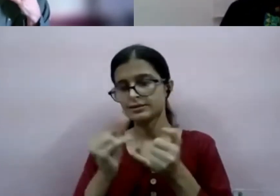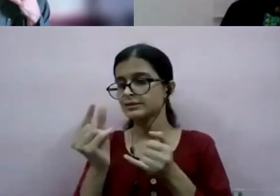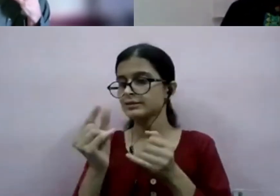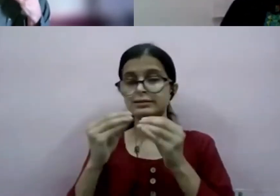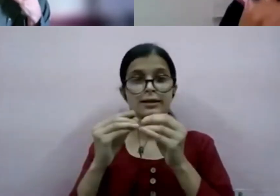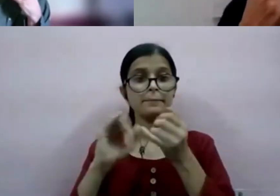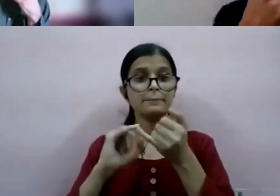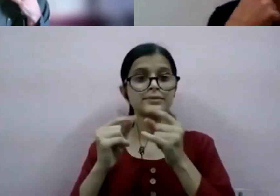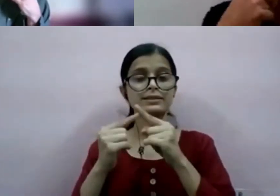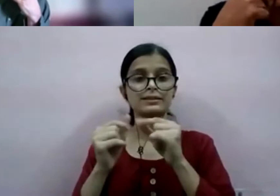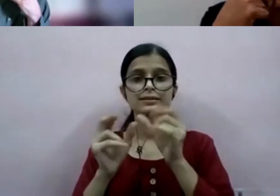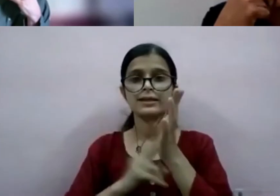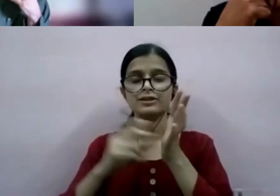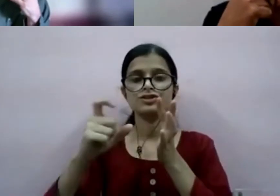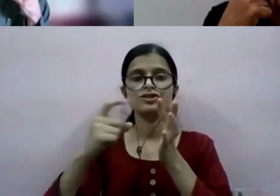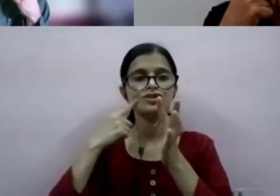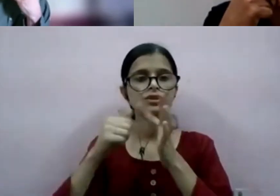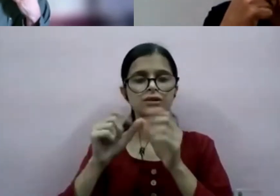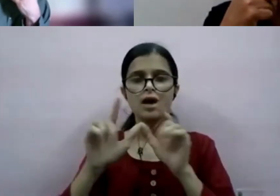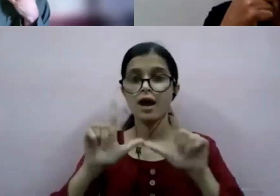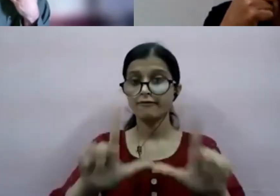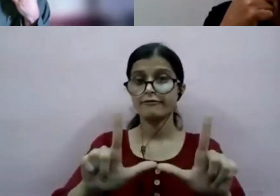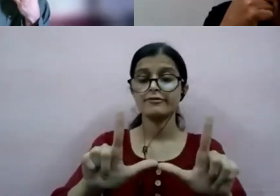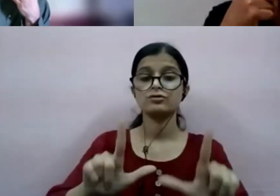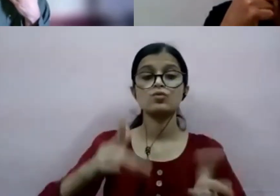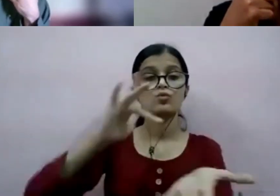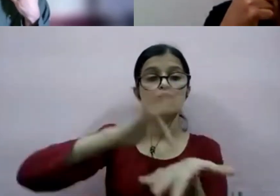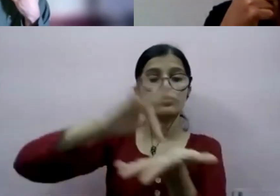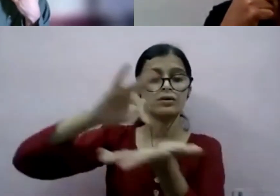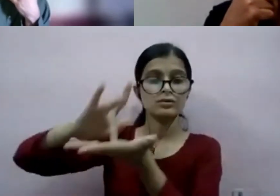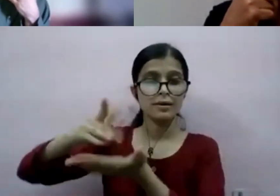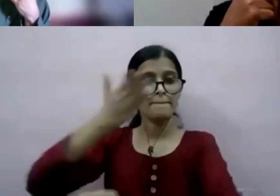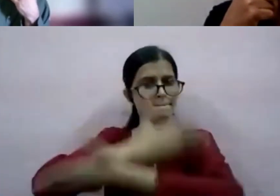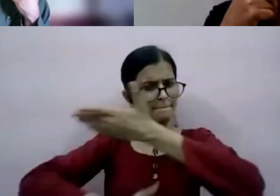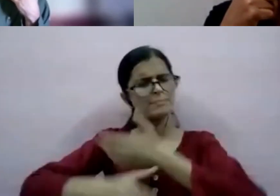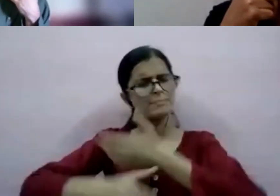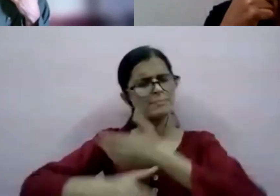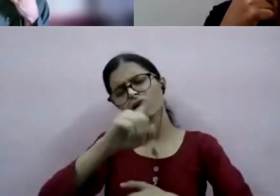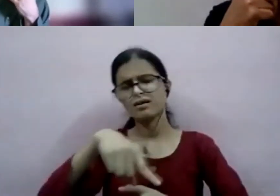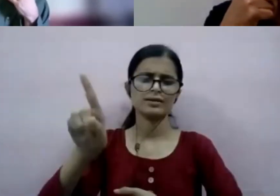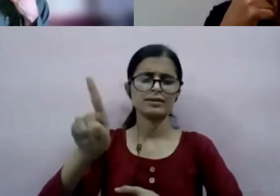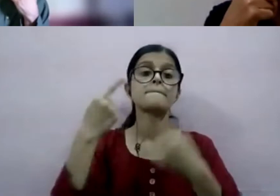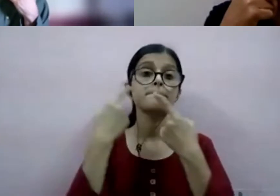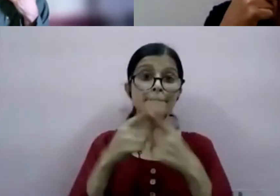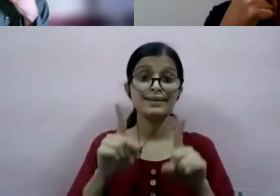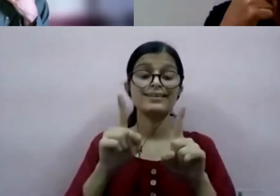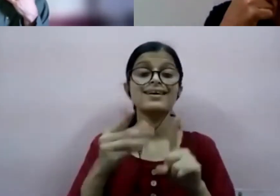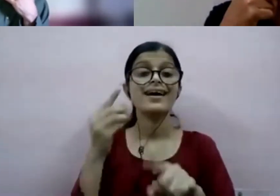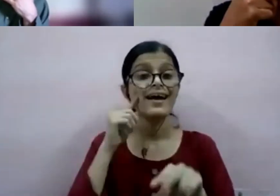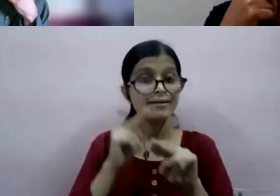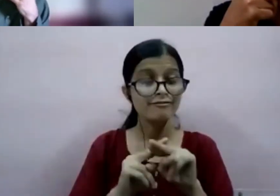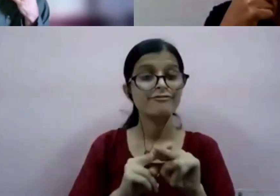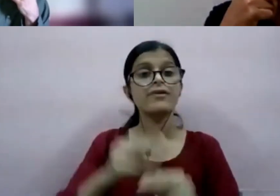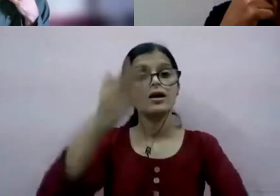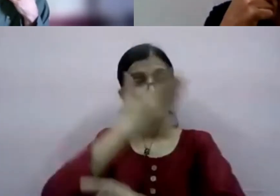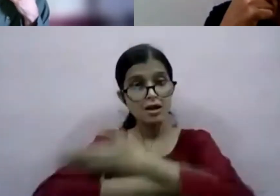substantiating with evidence location of being disabled. That is all right. But what about if a